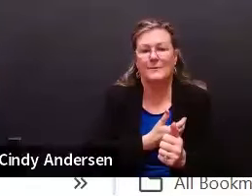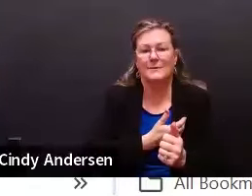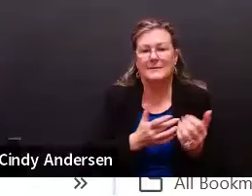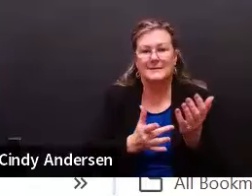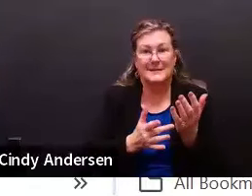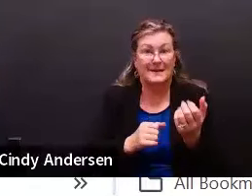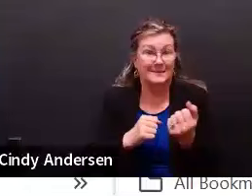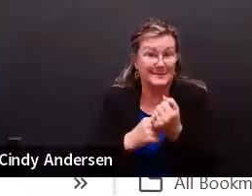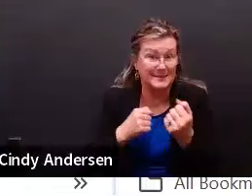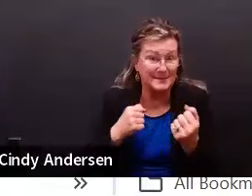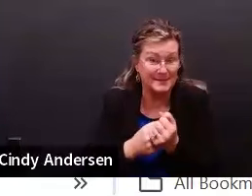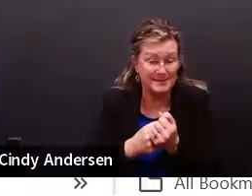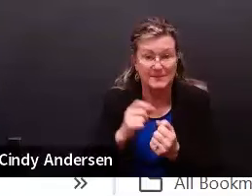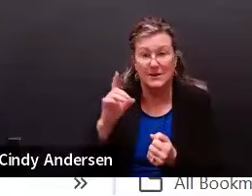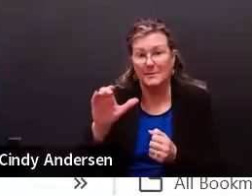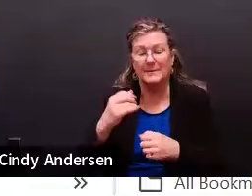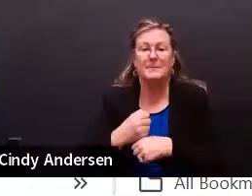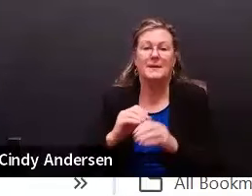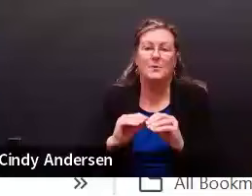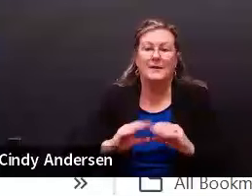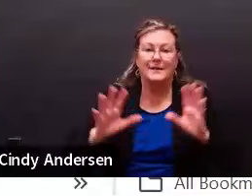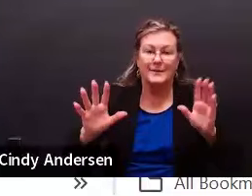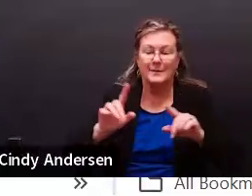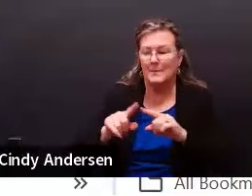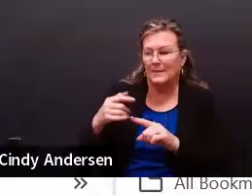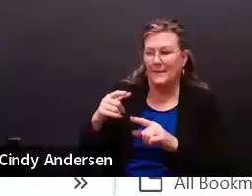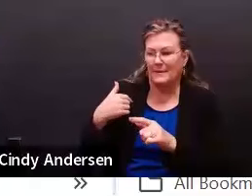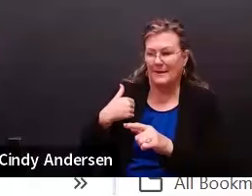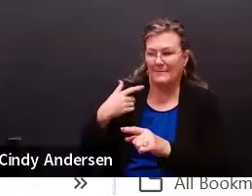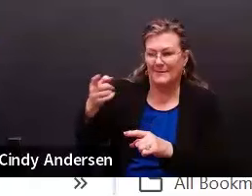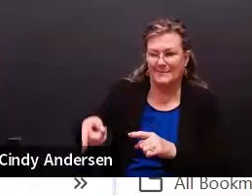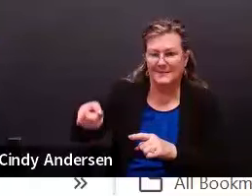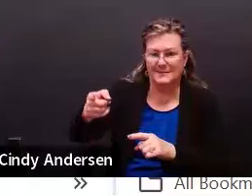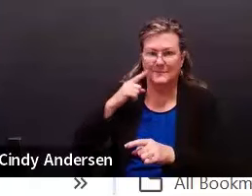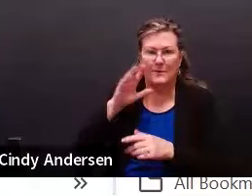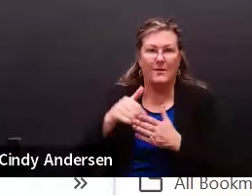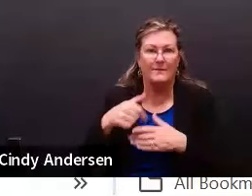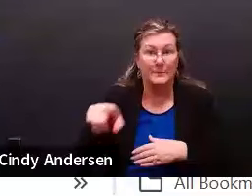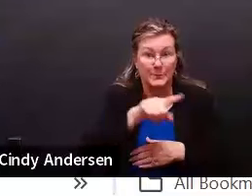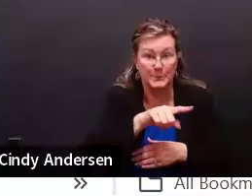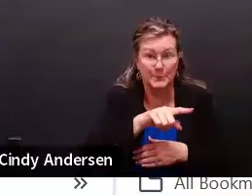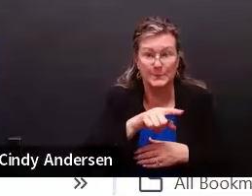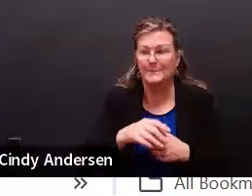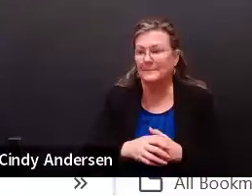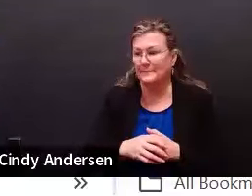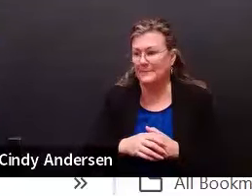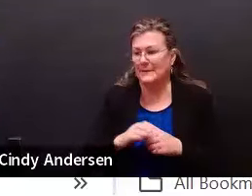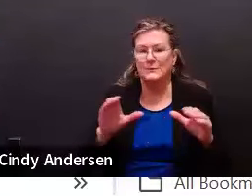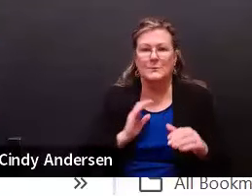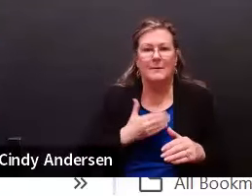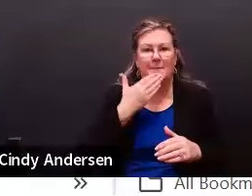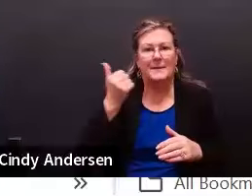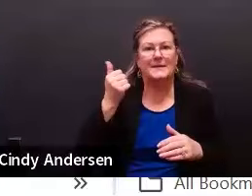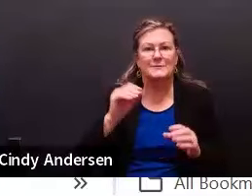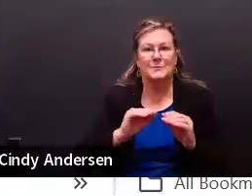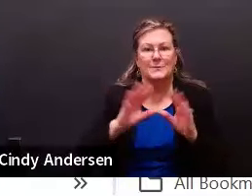technical assistance documents to make it more clear, but then having something like this for you all, and do our best